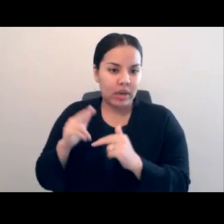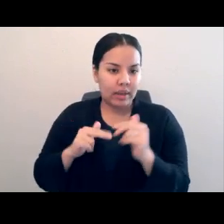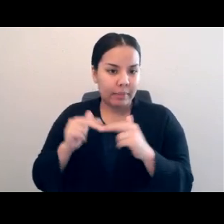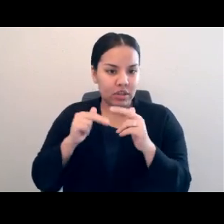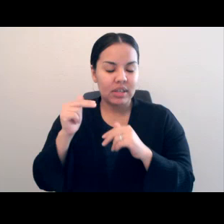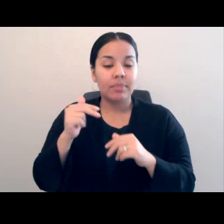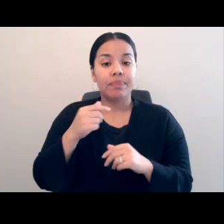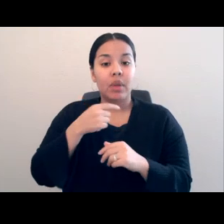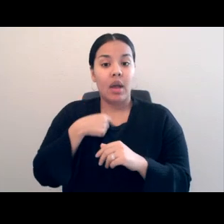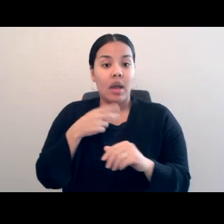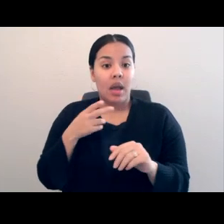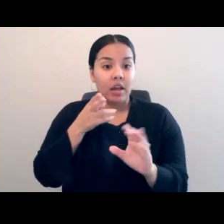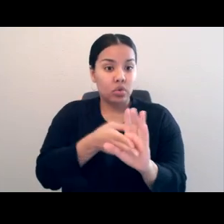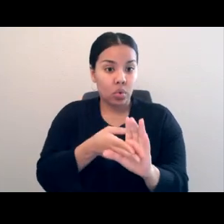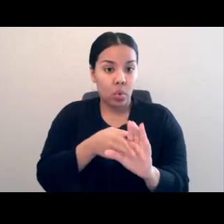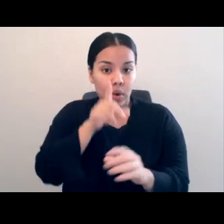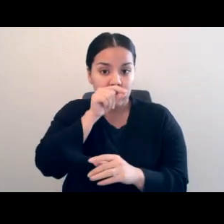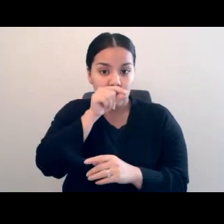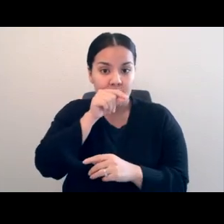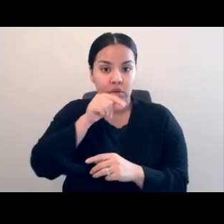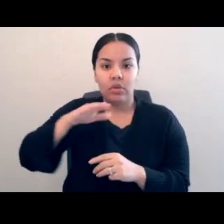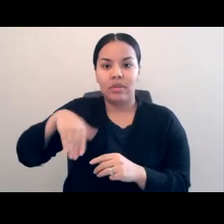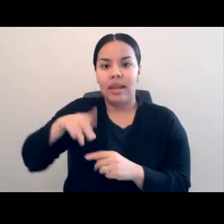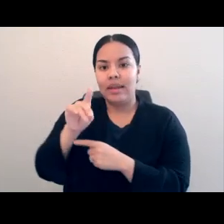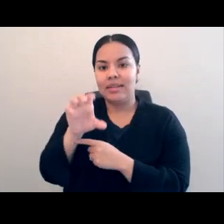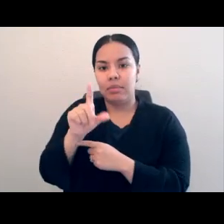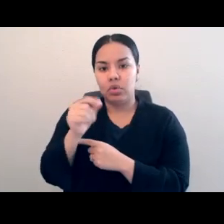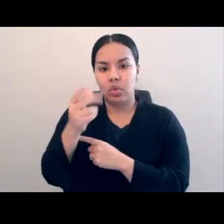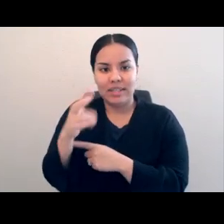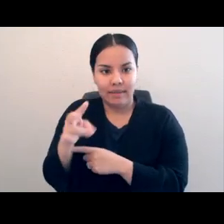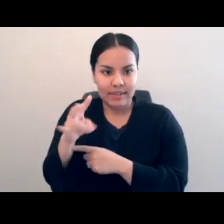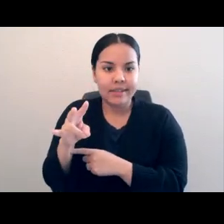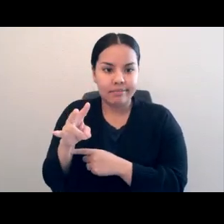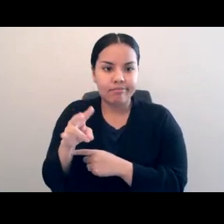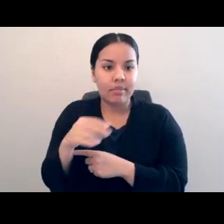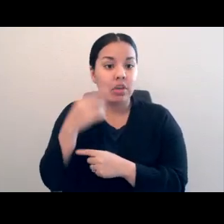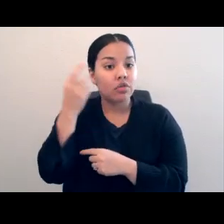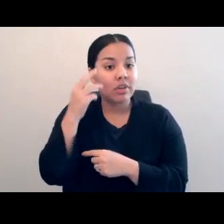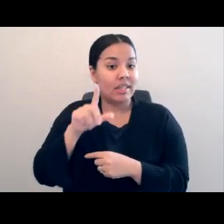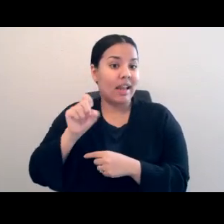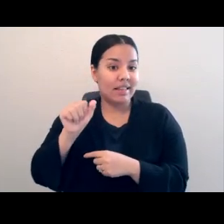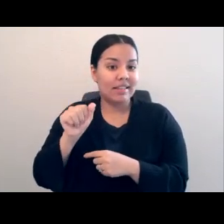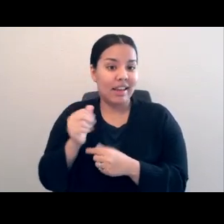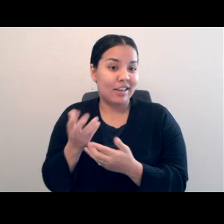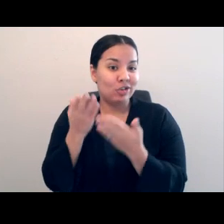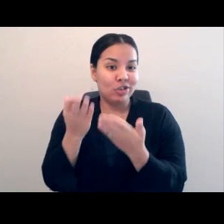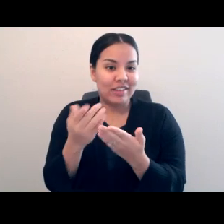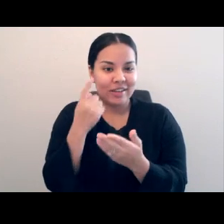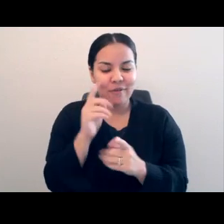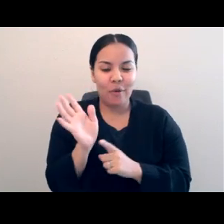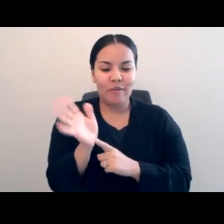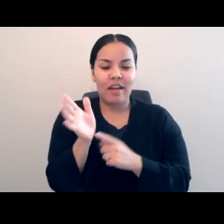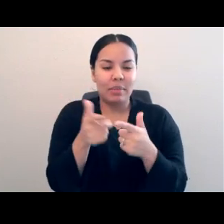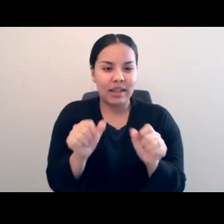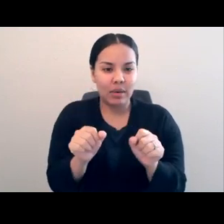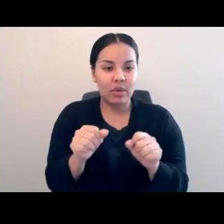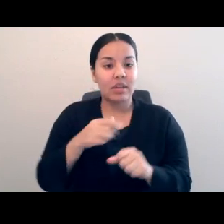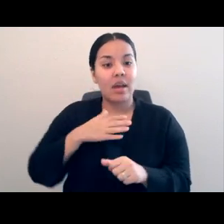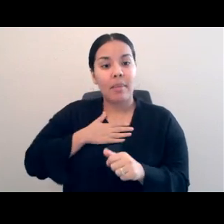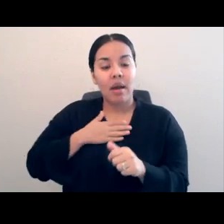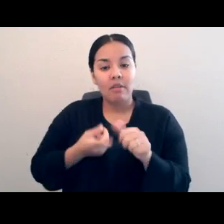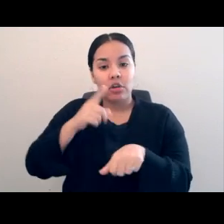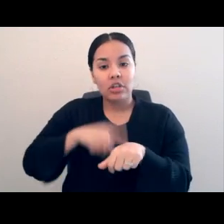Twitter late in December 2017 because the LSA suggested it for 5-Minute Linguist. So my first